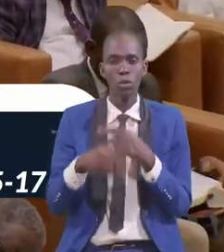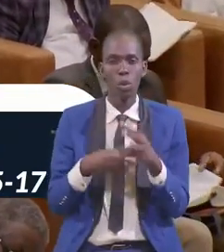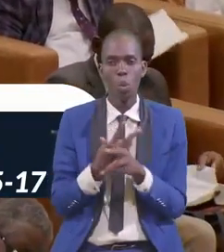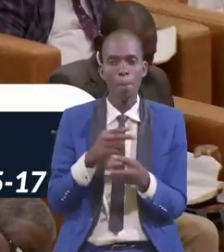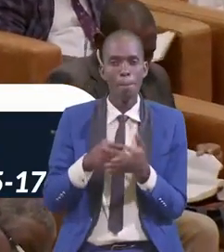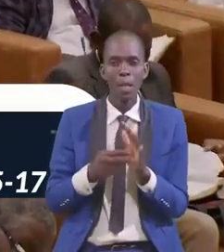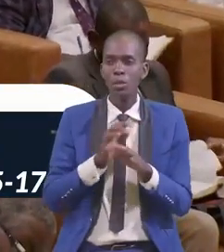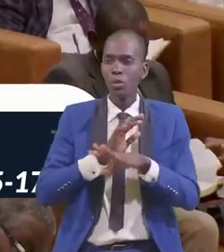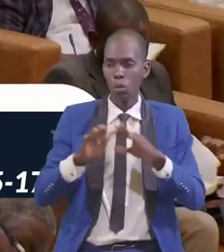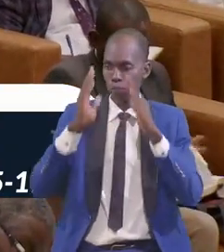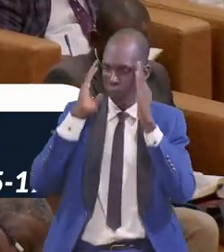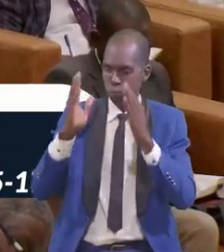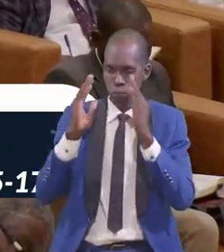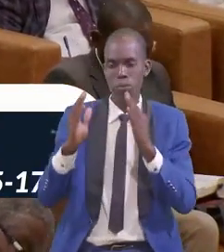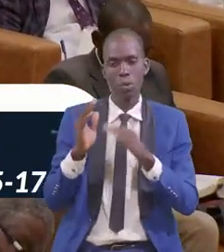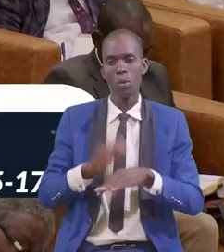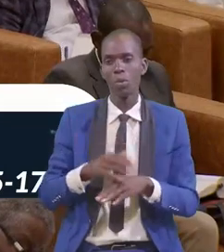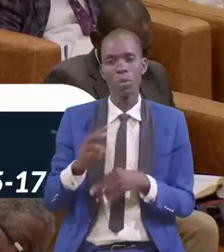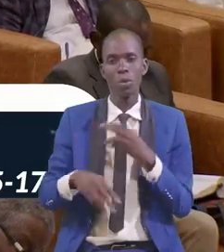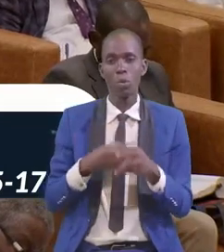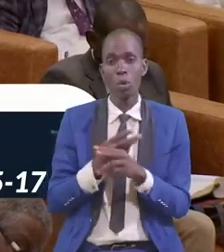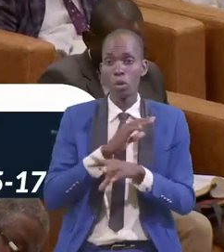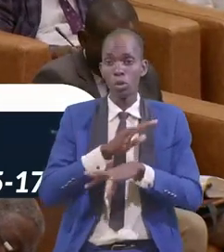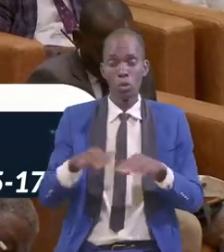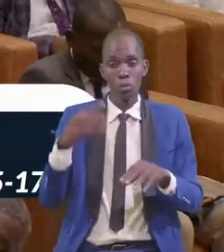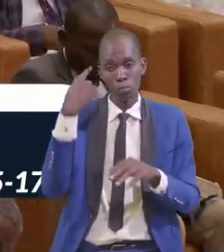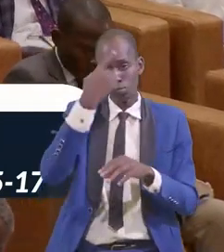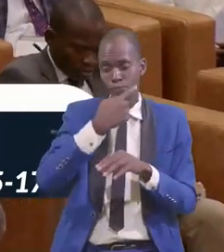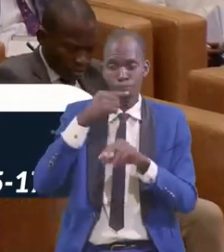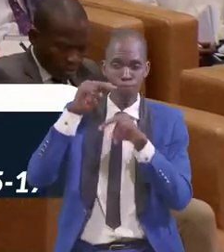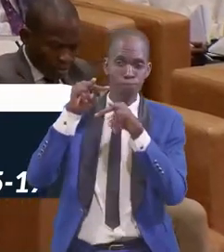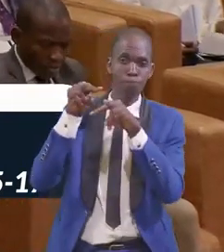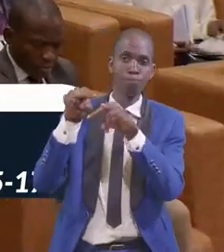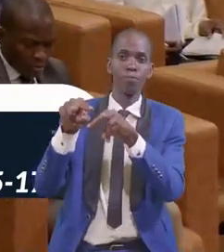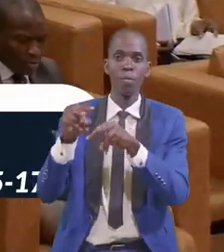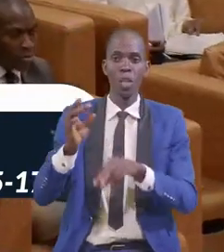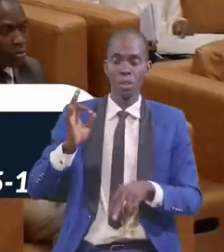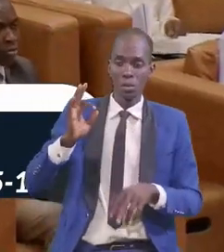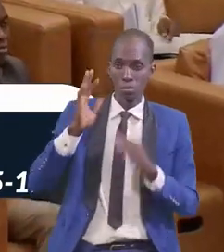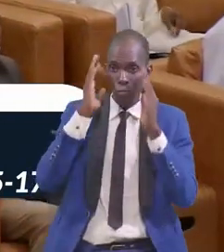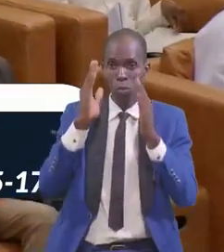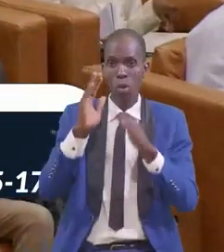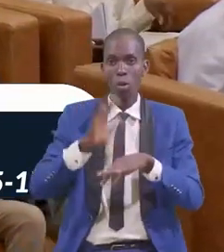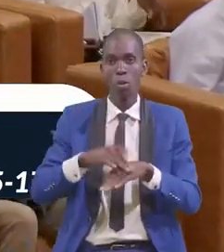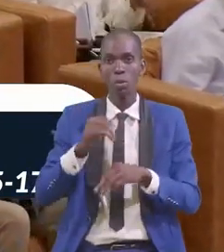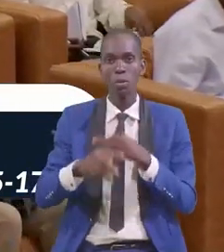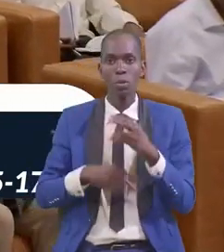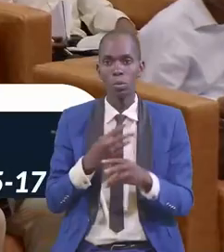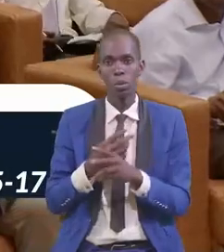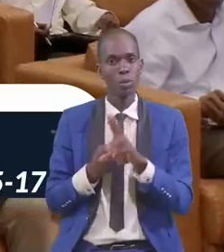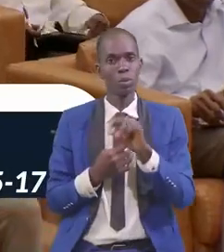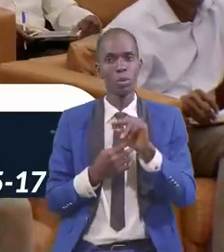world. And don't glue your eyes, your mind, your gaze on the world. Don't